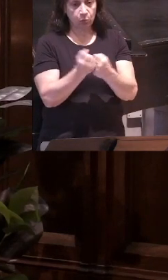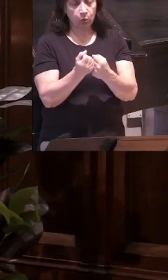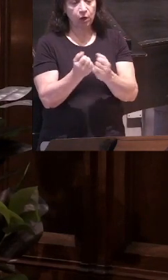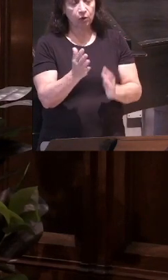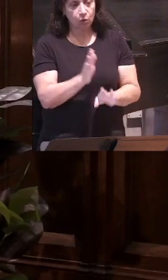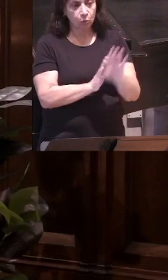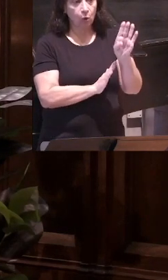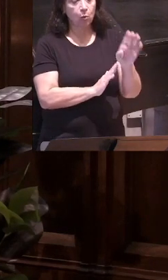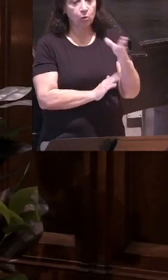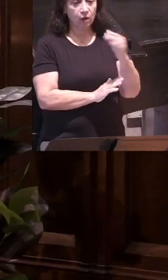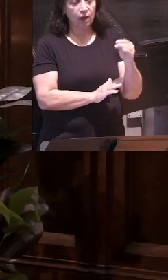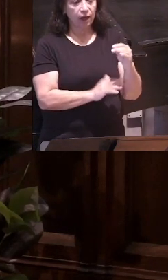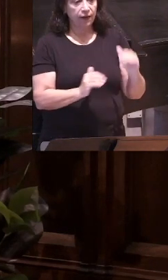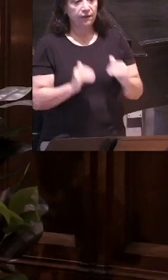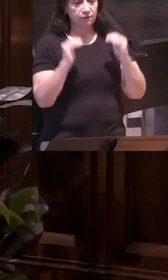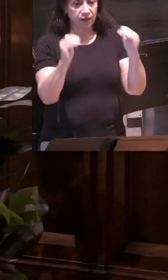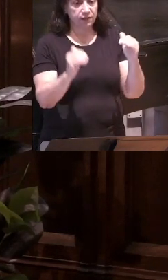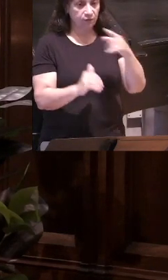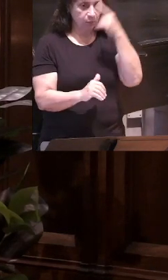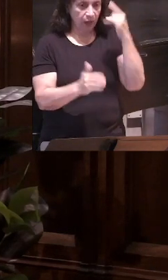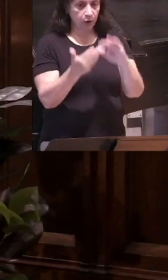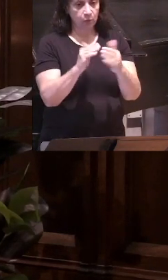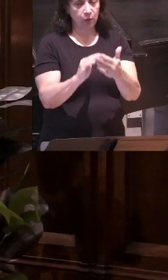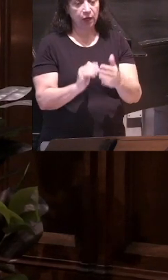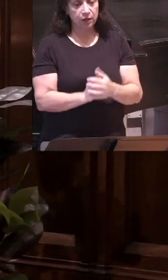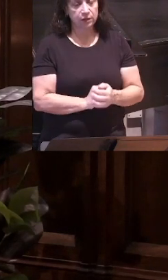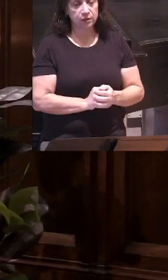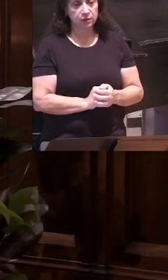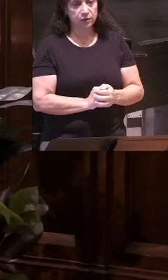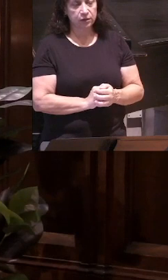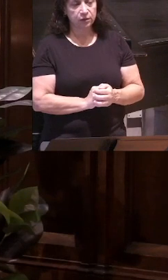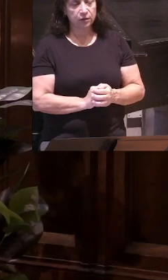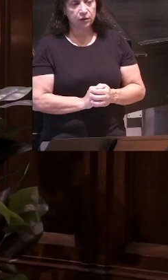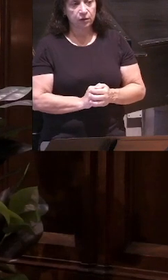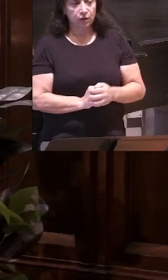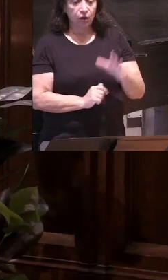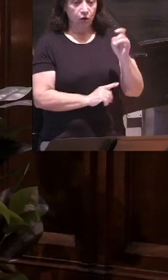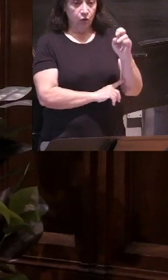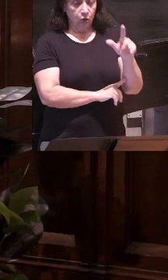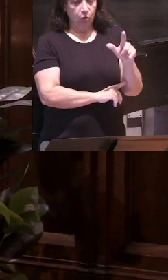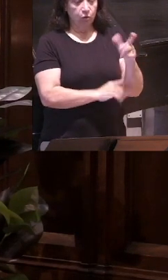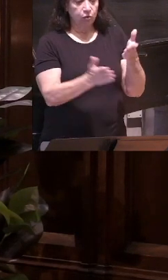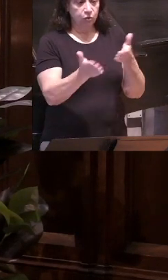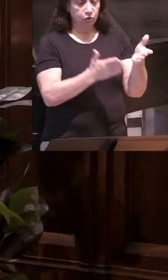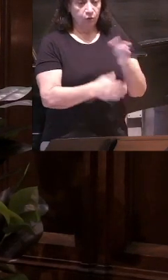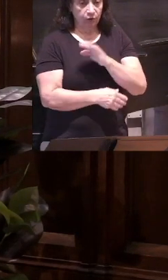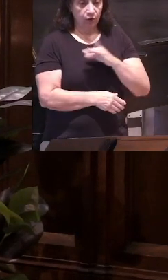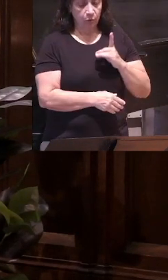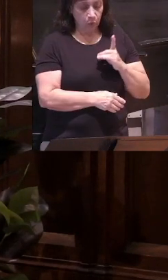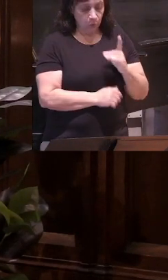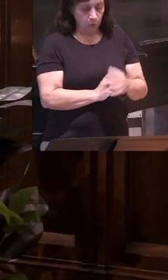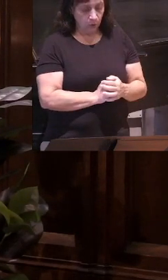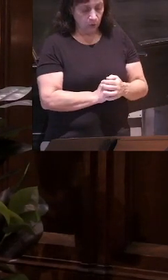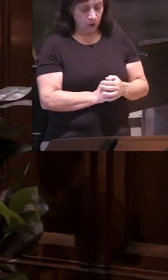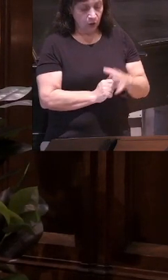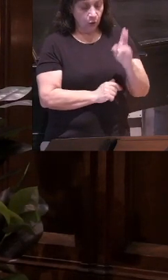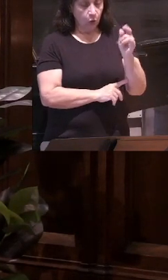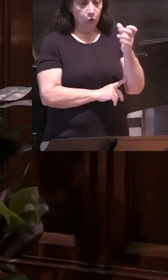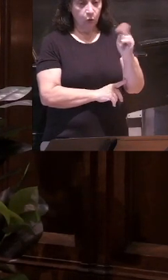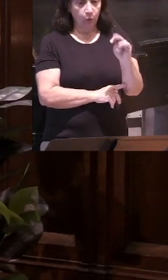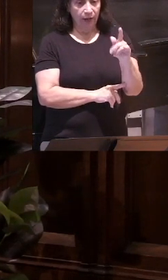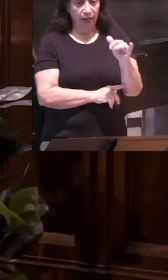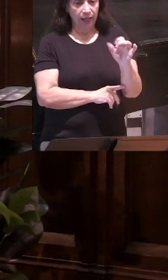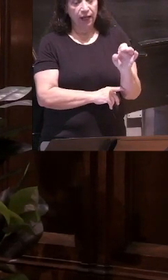and supporting the growth and advancement of the Black community. Earl served on the board of the Urban League of Greater